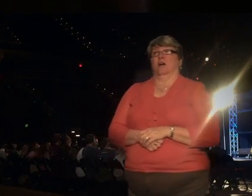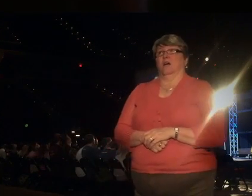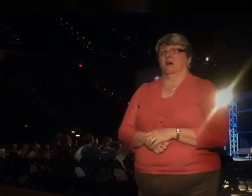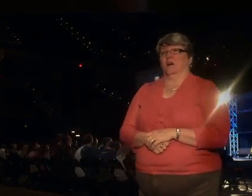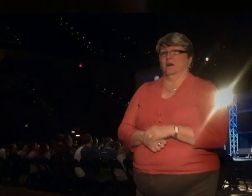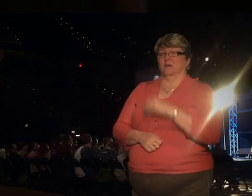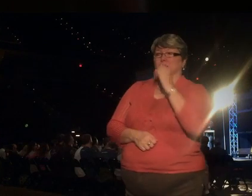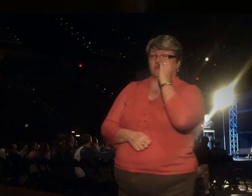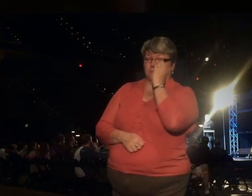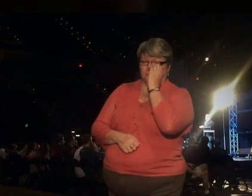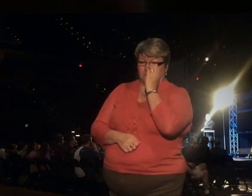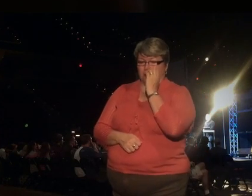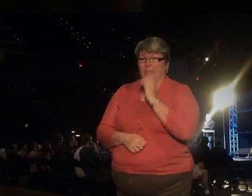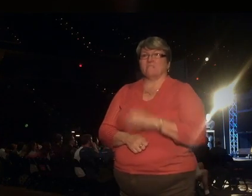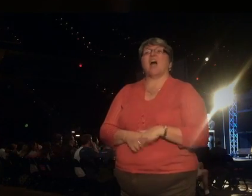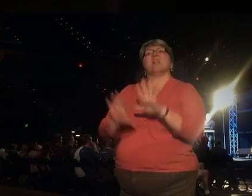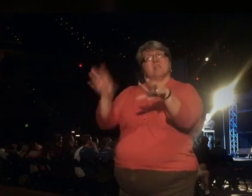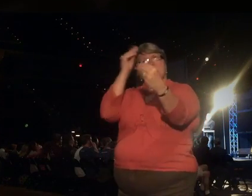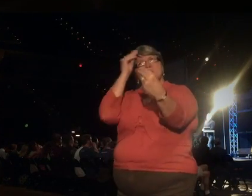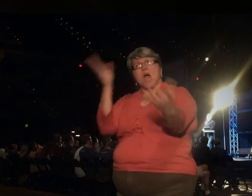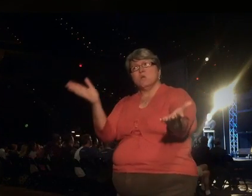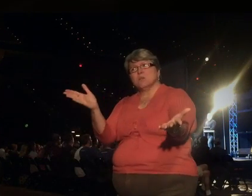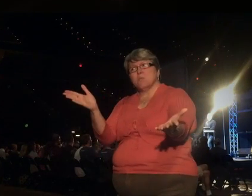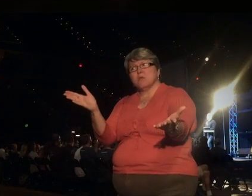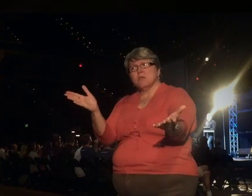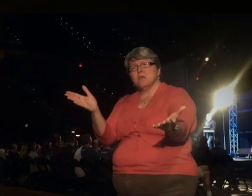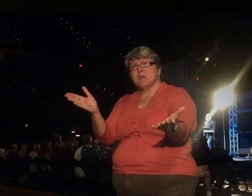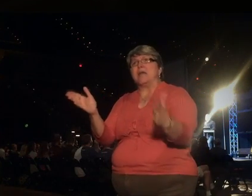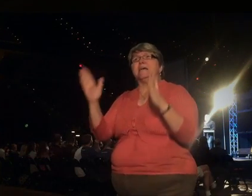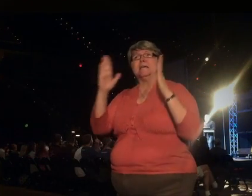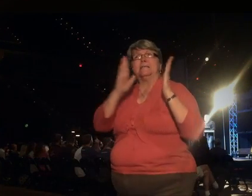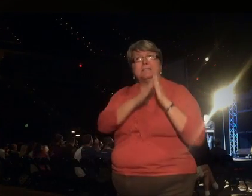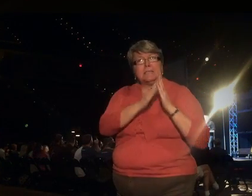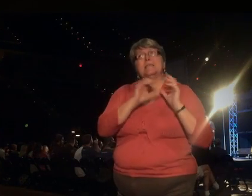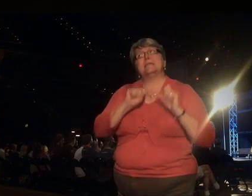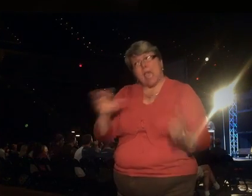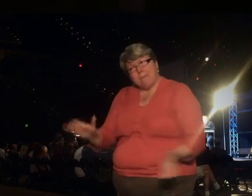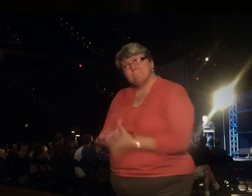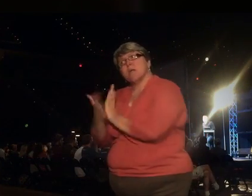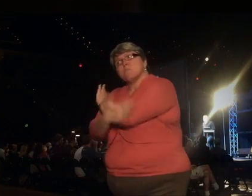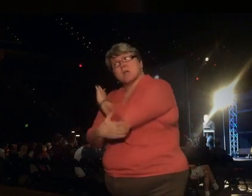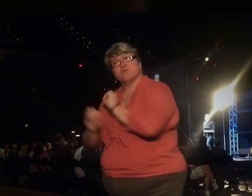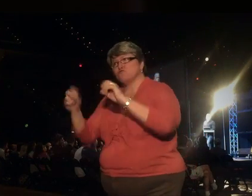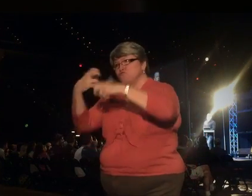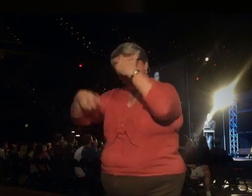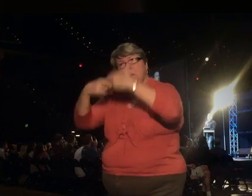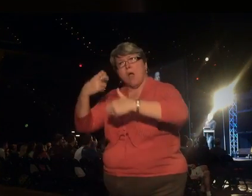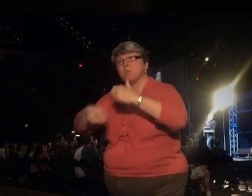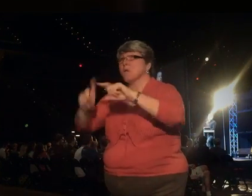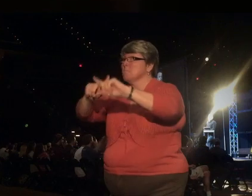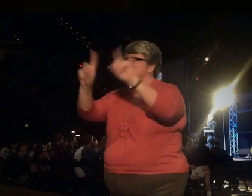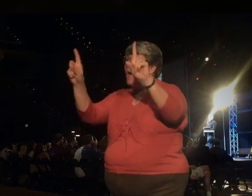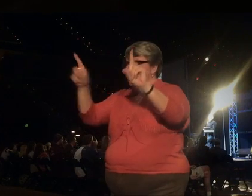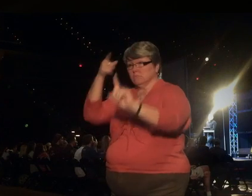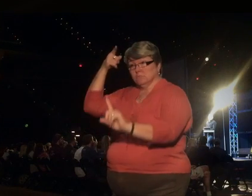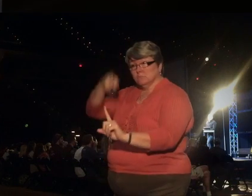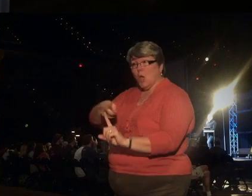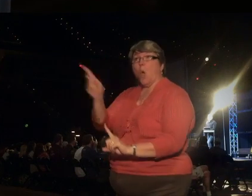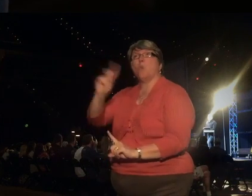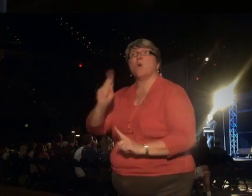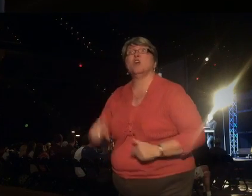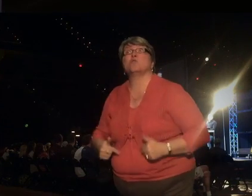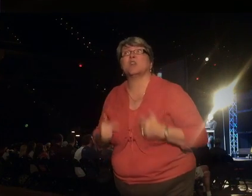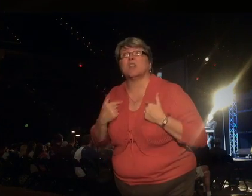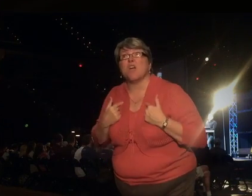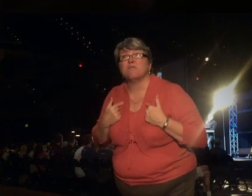And let me tell you something. City can marry country. There's no problem with that. But it's going to come down to where you're going to live, right? Where do